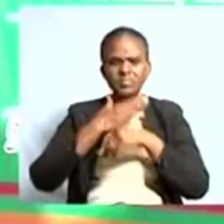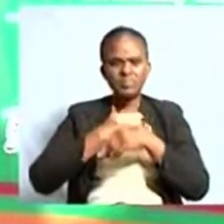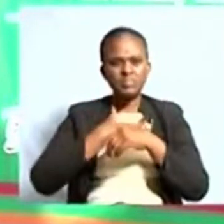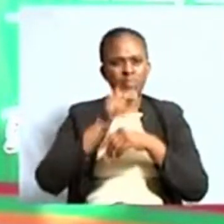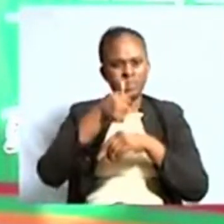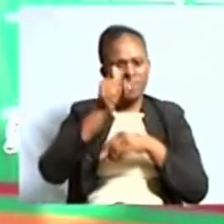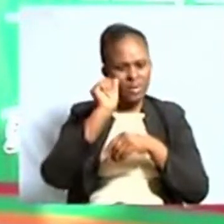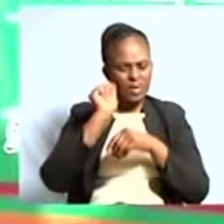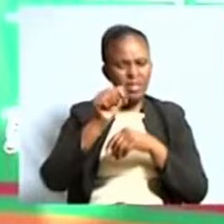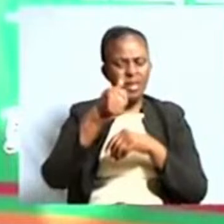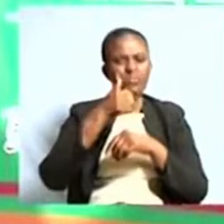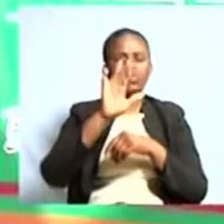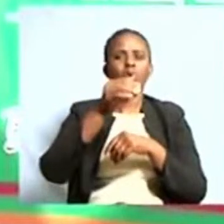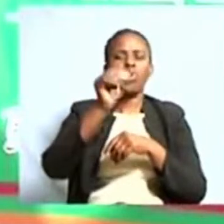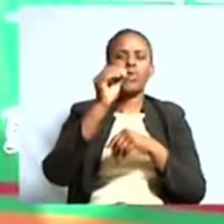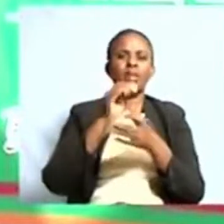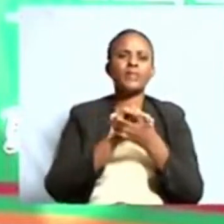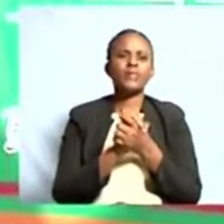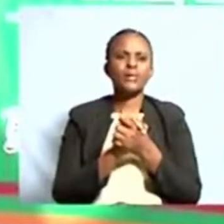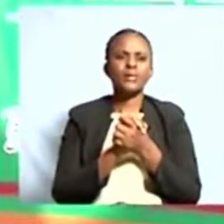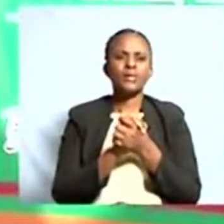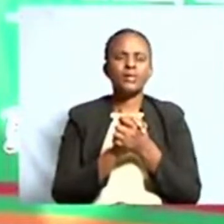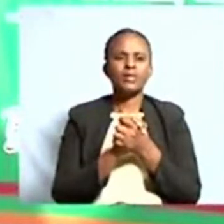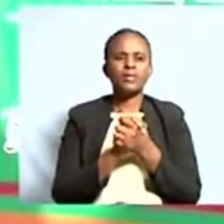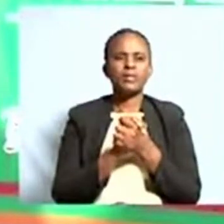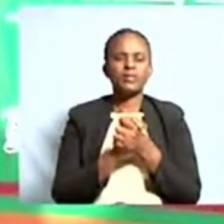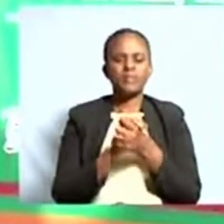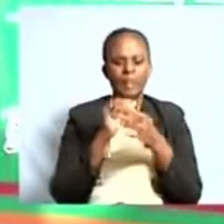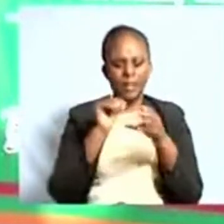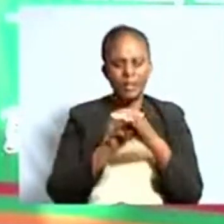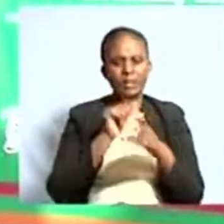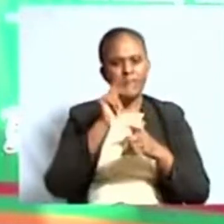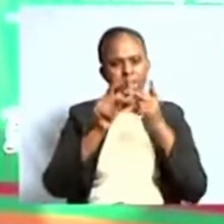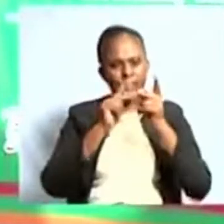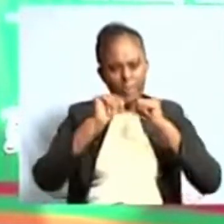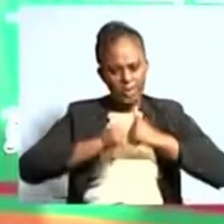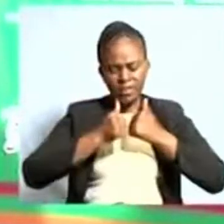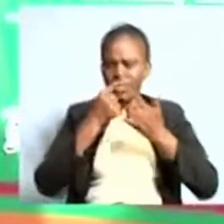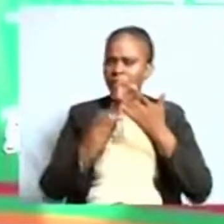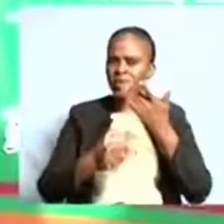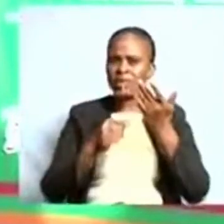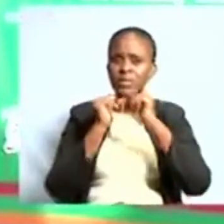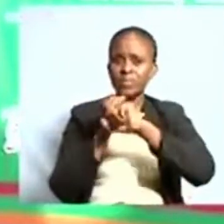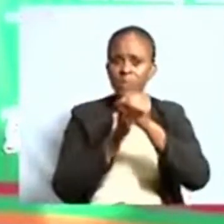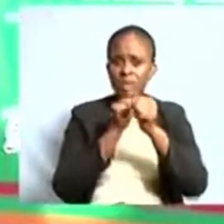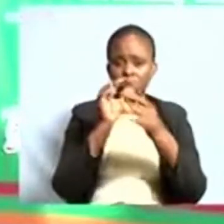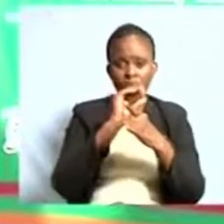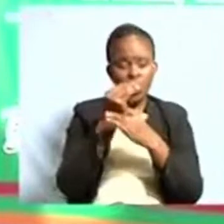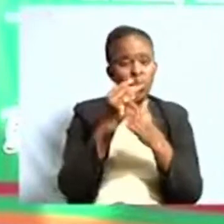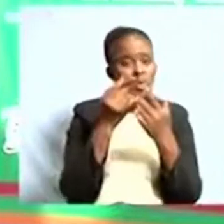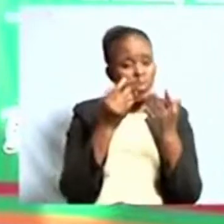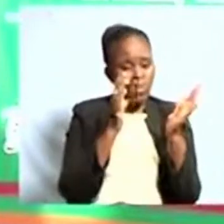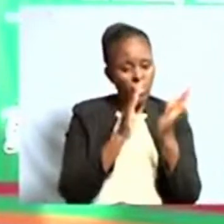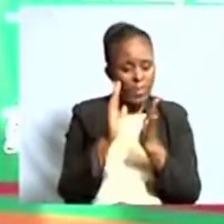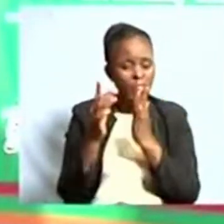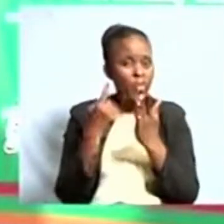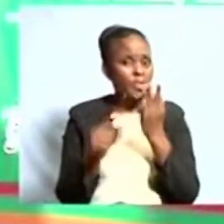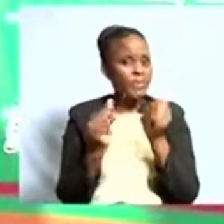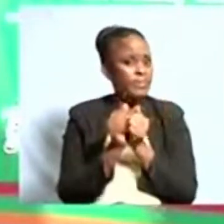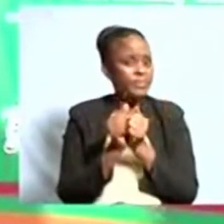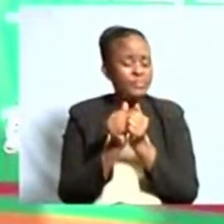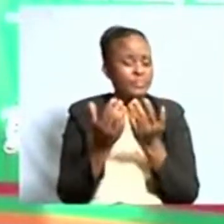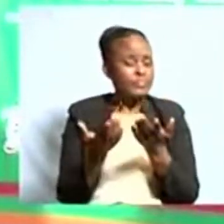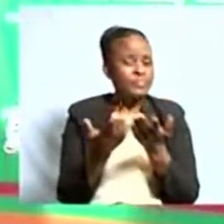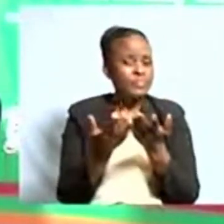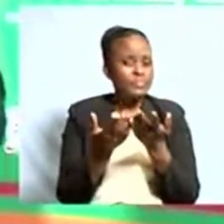up with your own design. In the process, what are we coming up with? Is